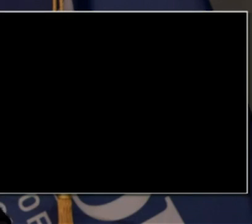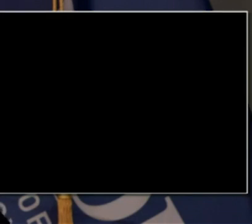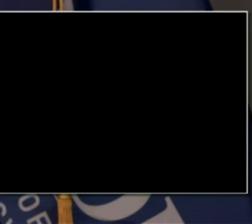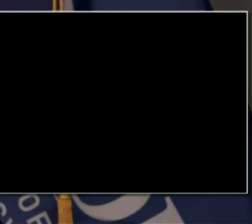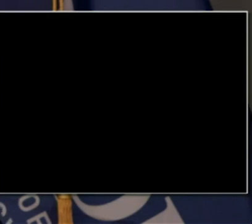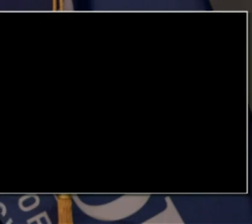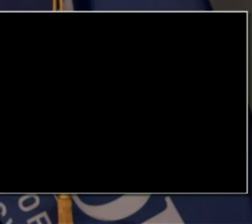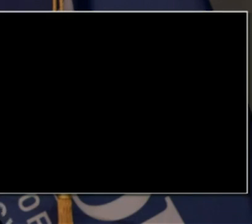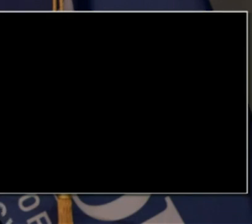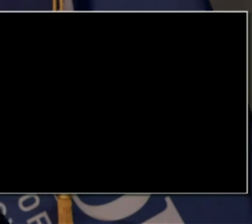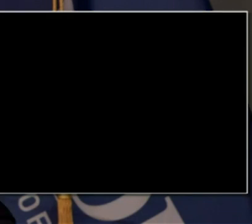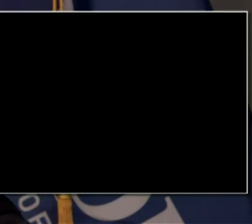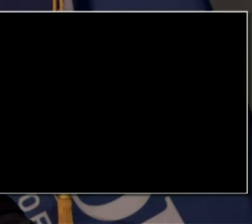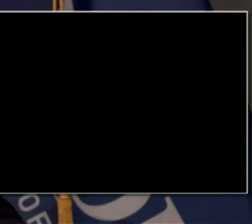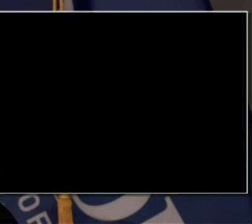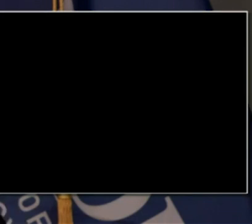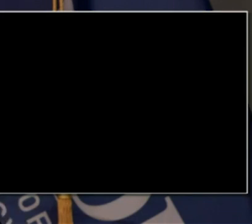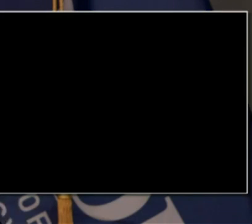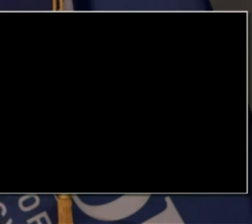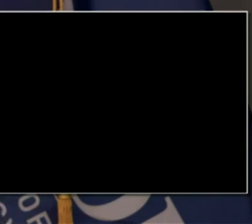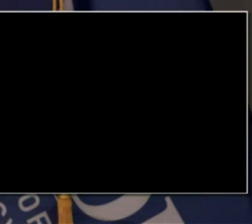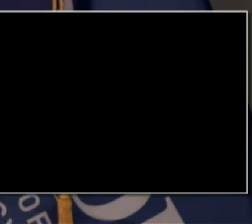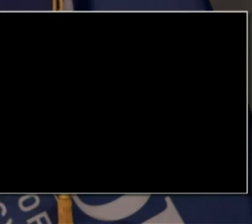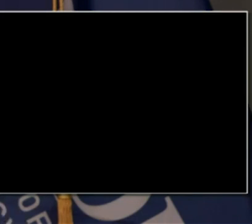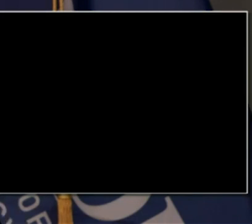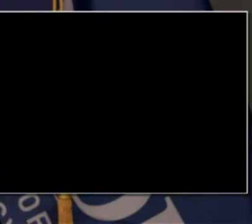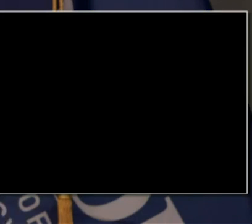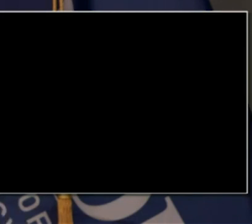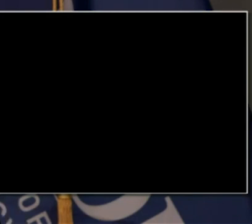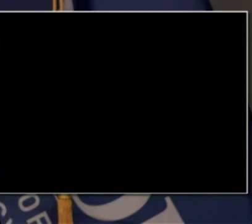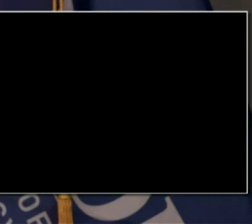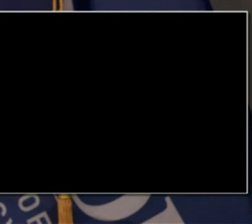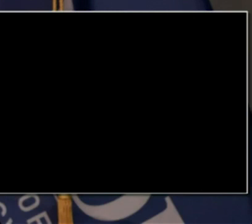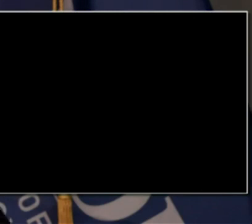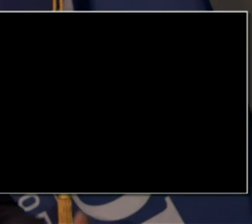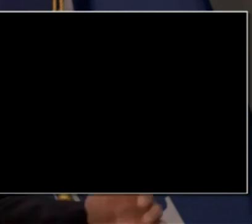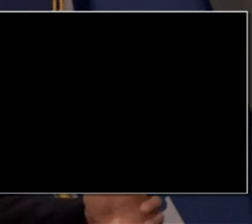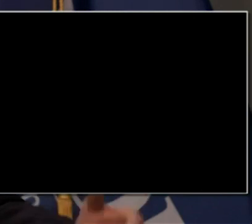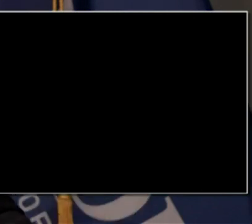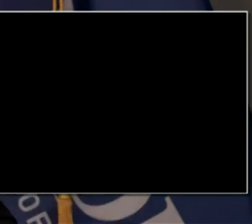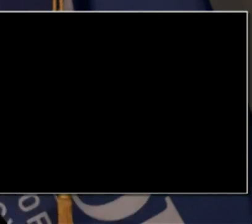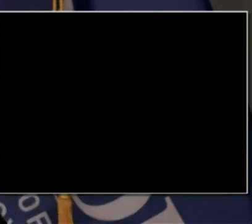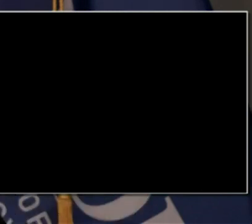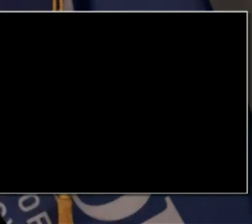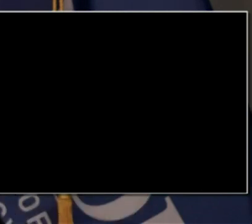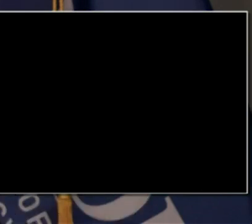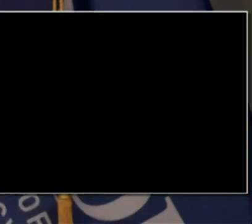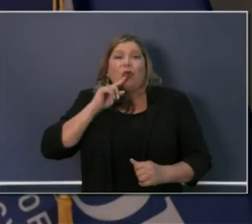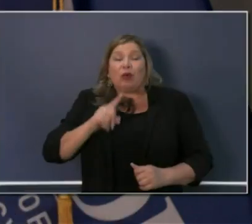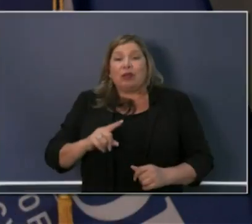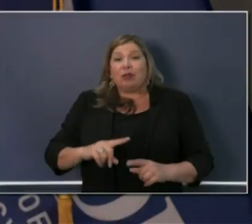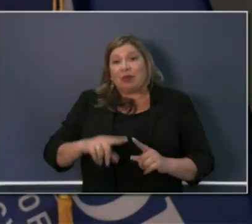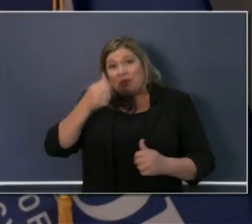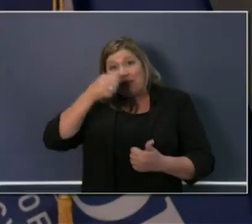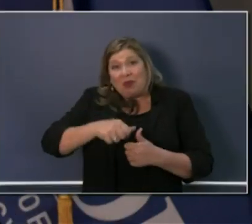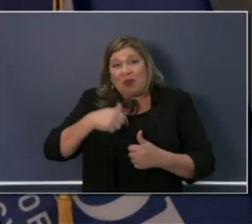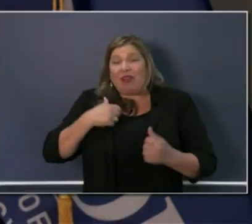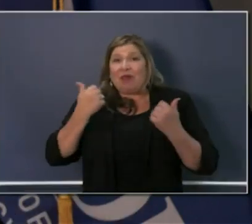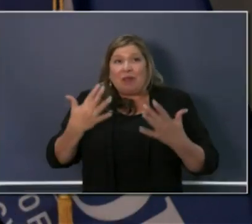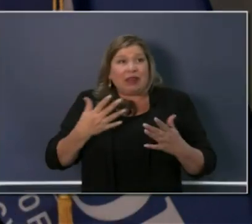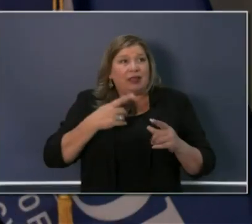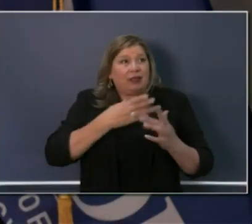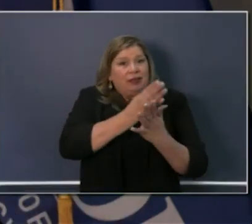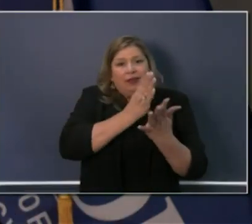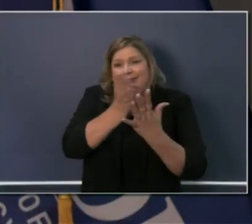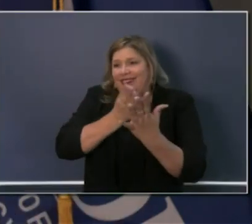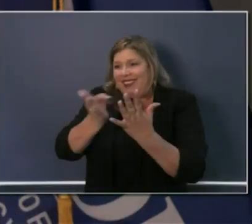we'll be moving, as we're moving, quite honestly, in 100 other cases and 100 directions. We're going to move to address